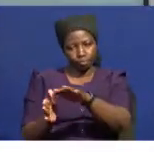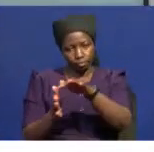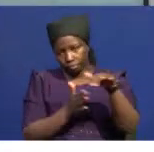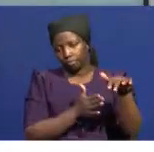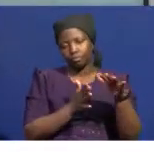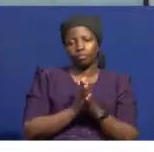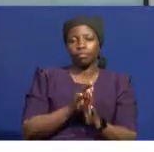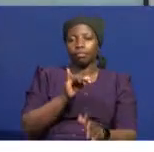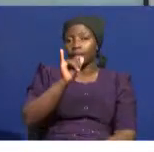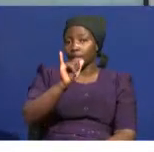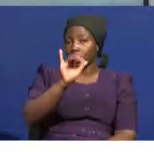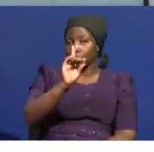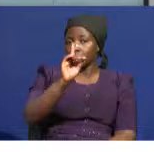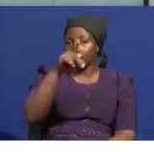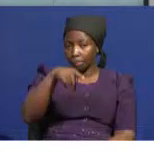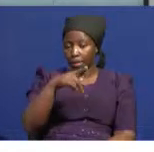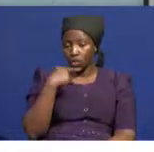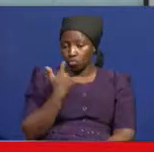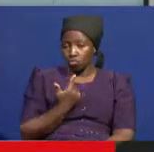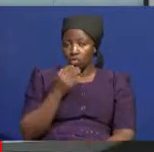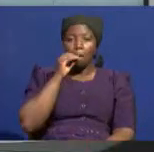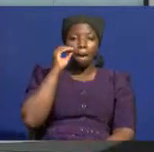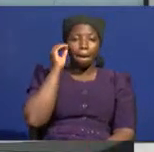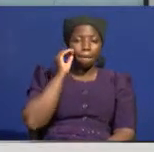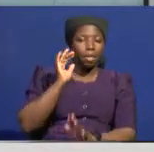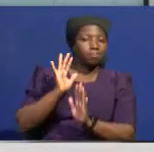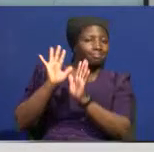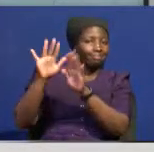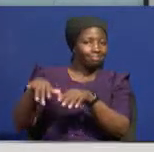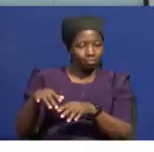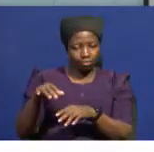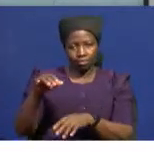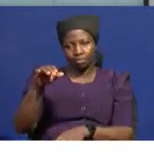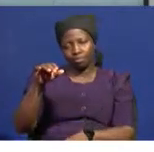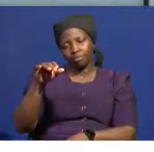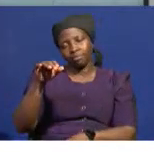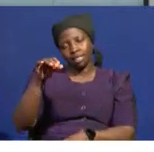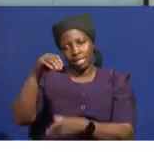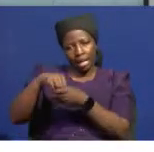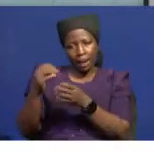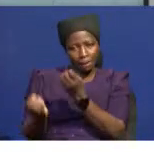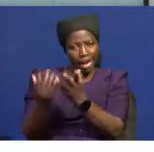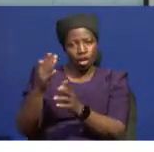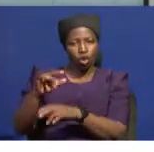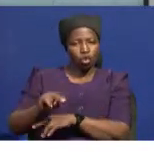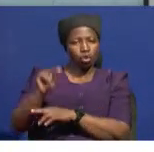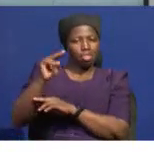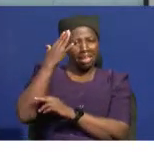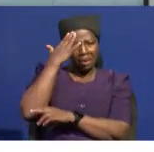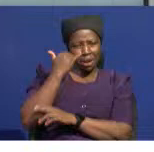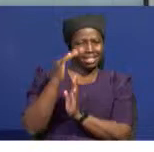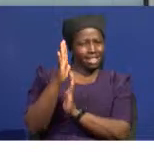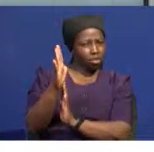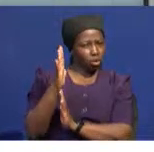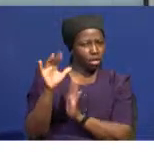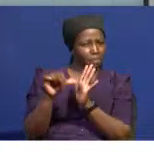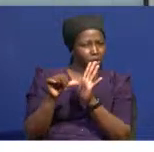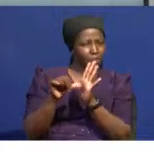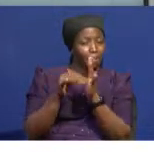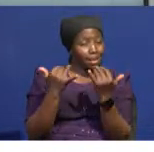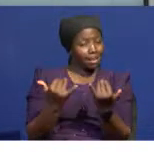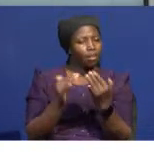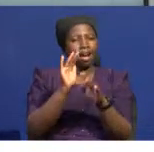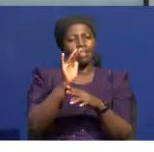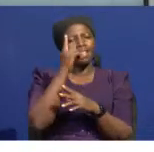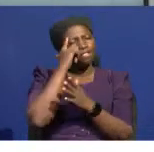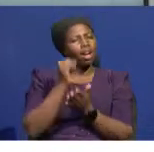Internally displaced persons who left their homes in Saimo Soi Ward, Baringo North, due to insecurity are now appealing for